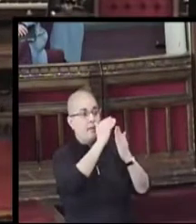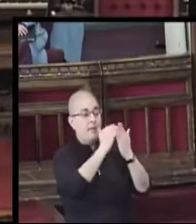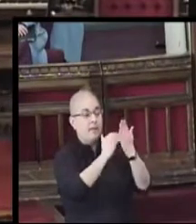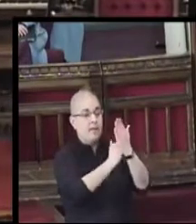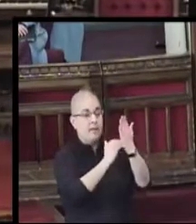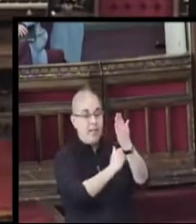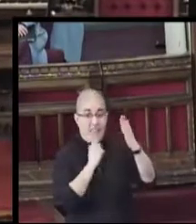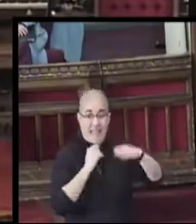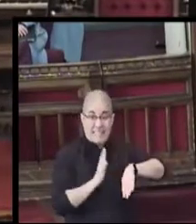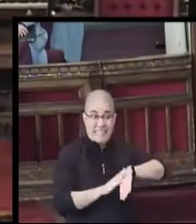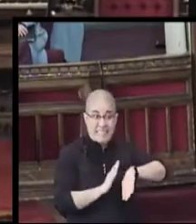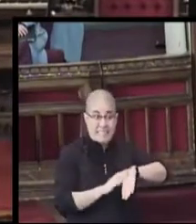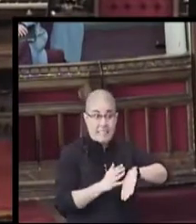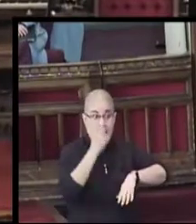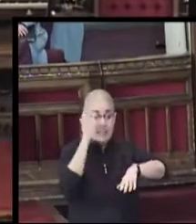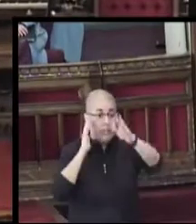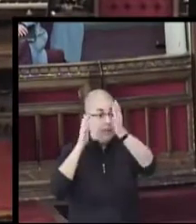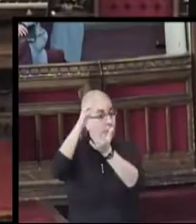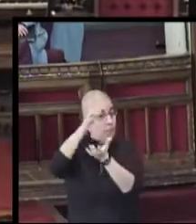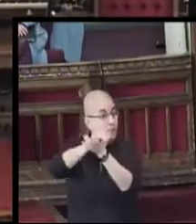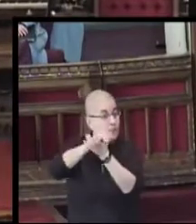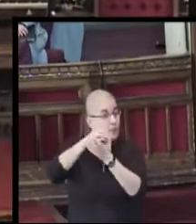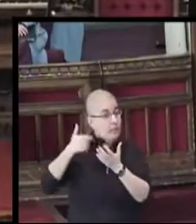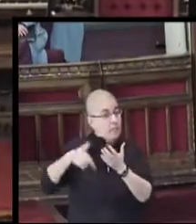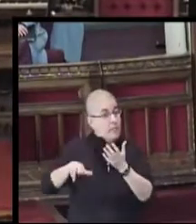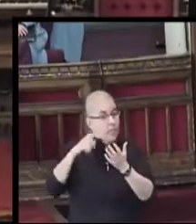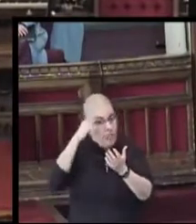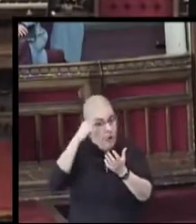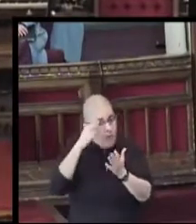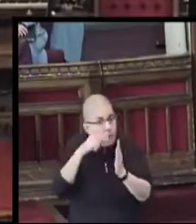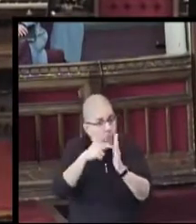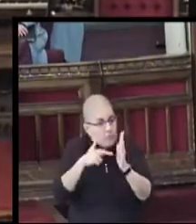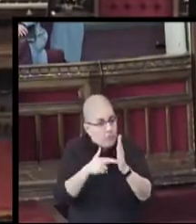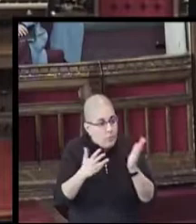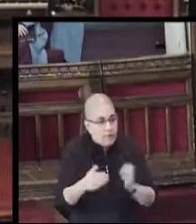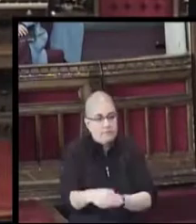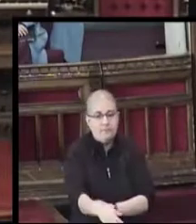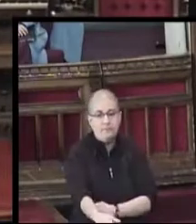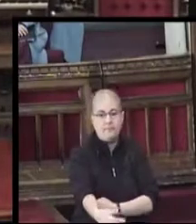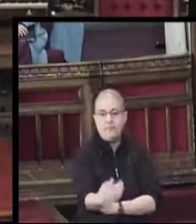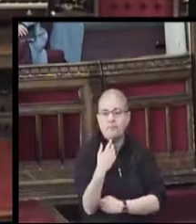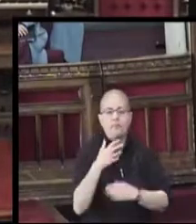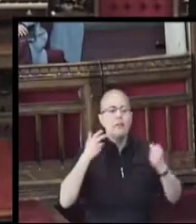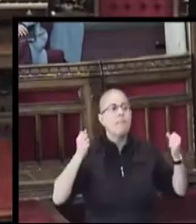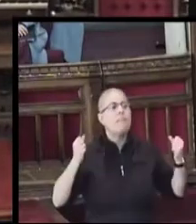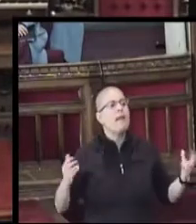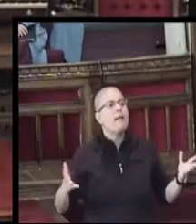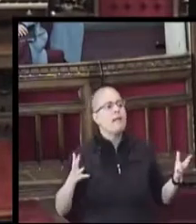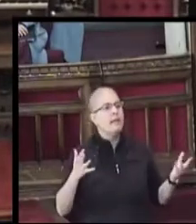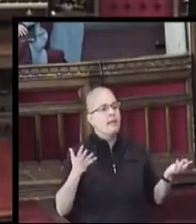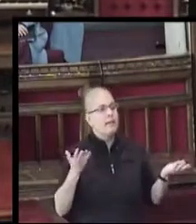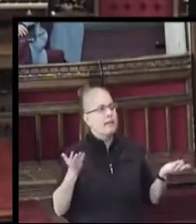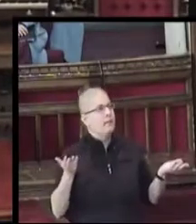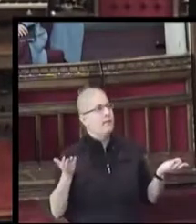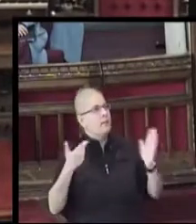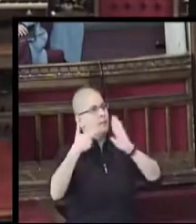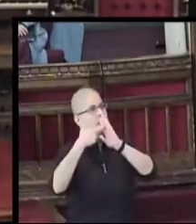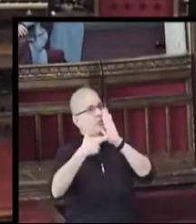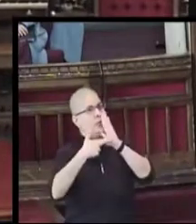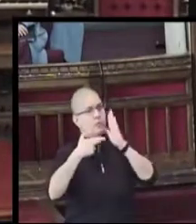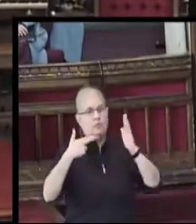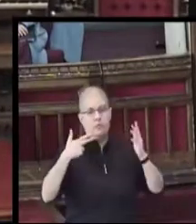early people of faith thought some of the rules were. But so much of what